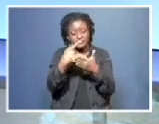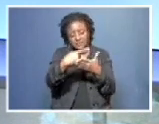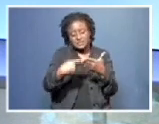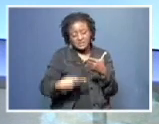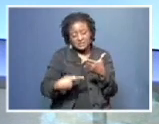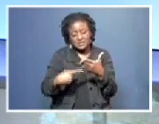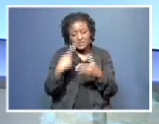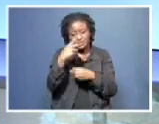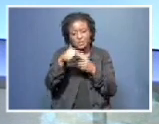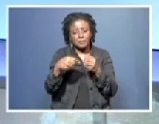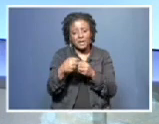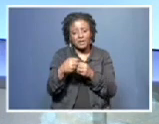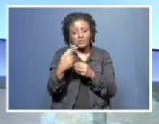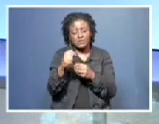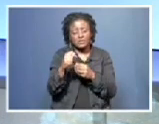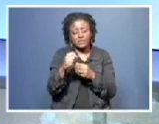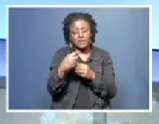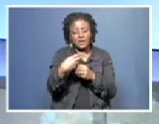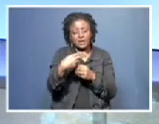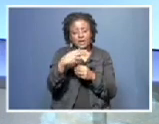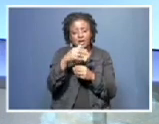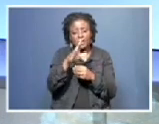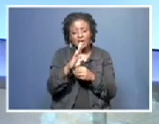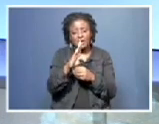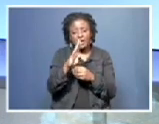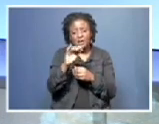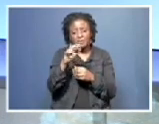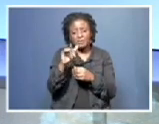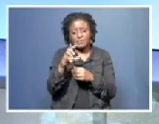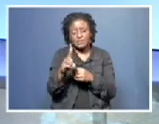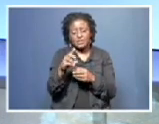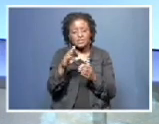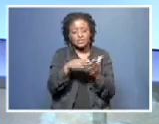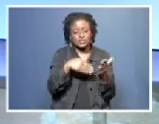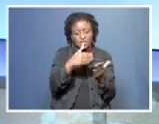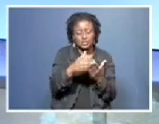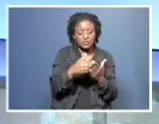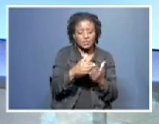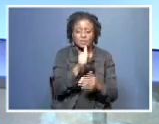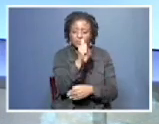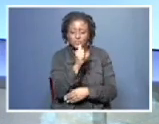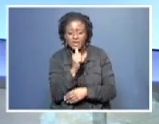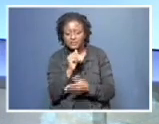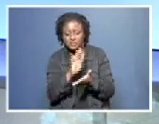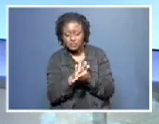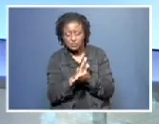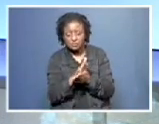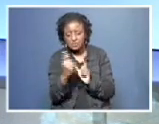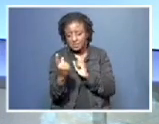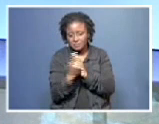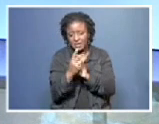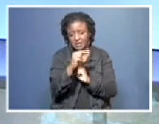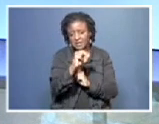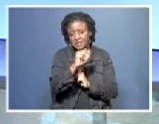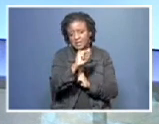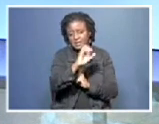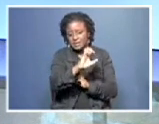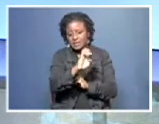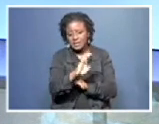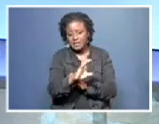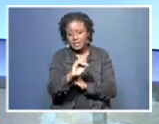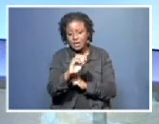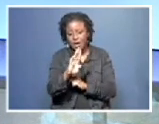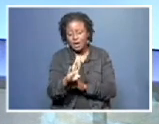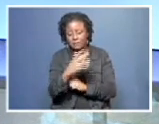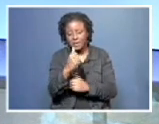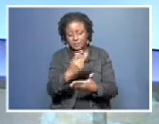schedule, as schedules may differ from school to school. Now, private schools which have met their NACOB and/or preschool